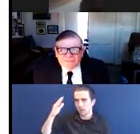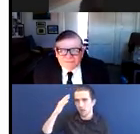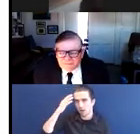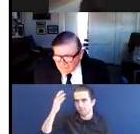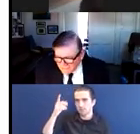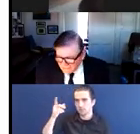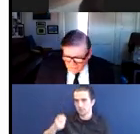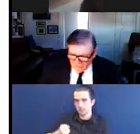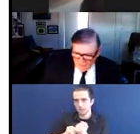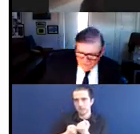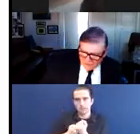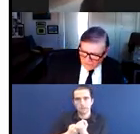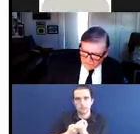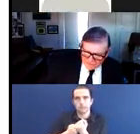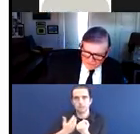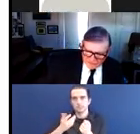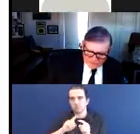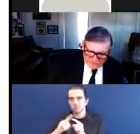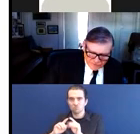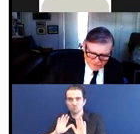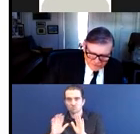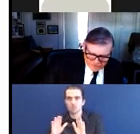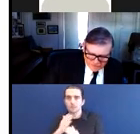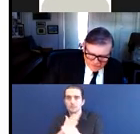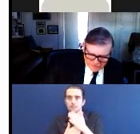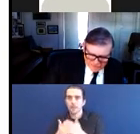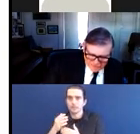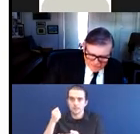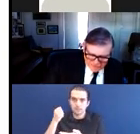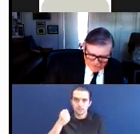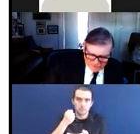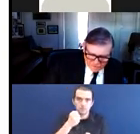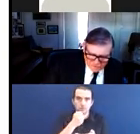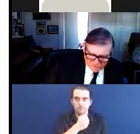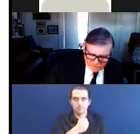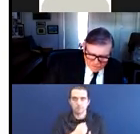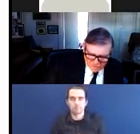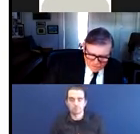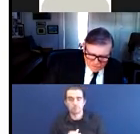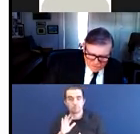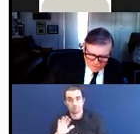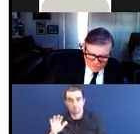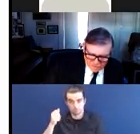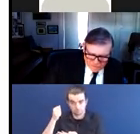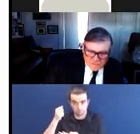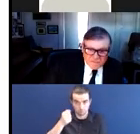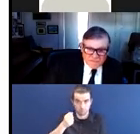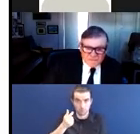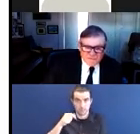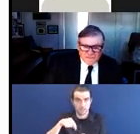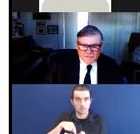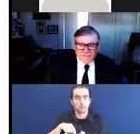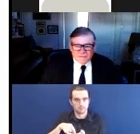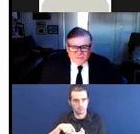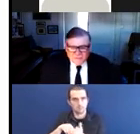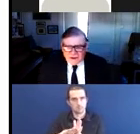grant contributes to improving the income security of 2.8 million people living with disabilities in South Africa. With